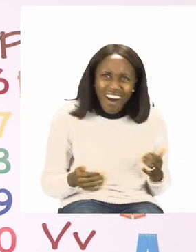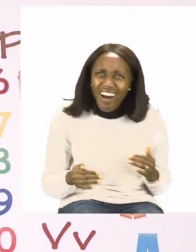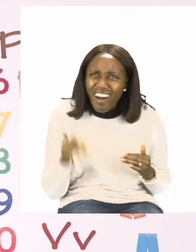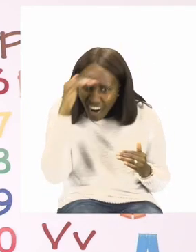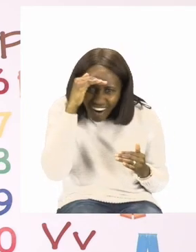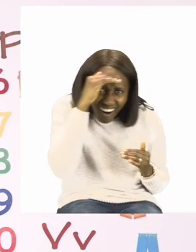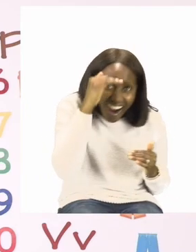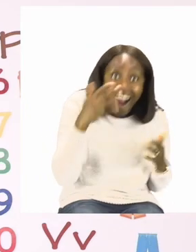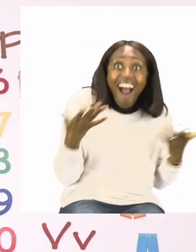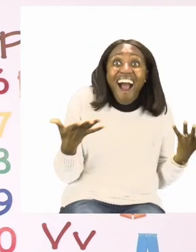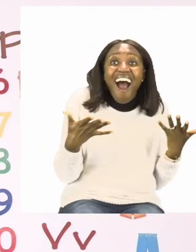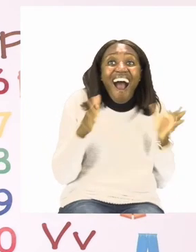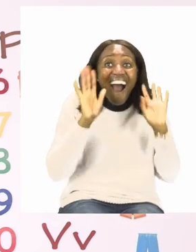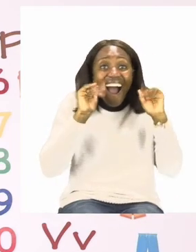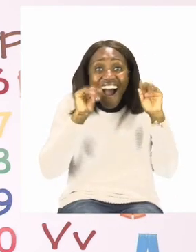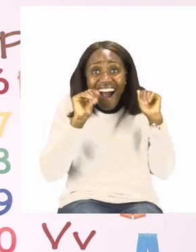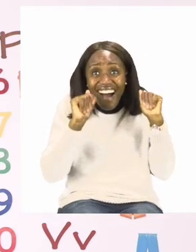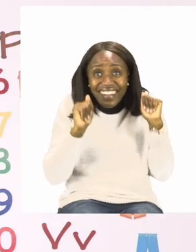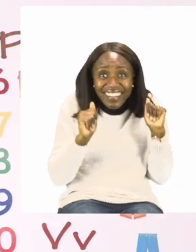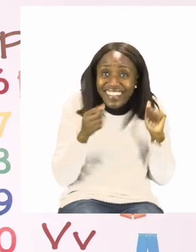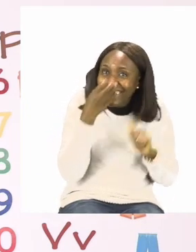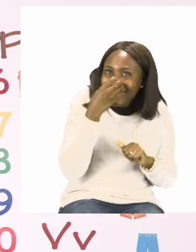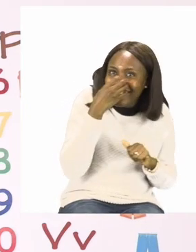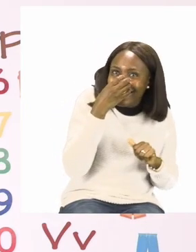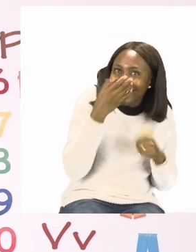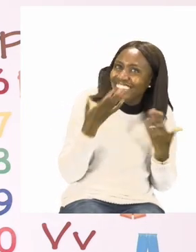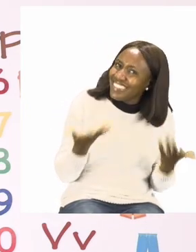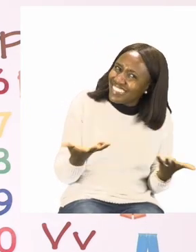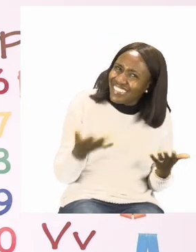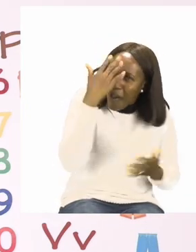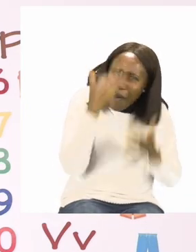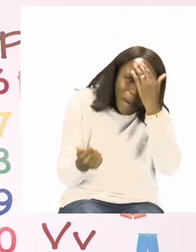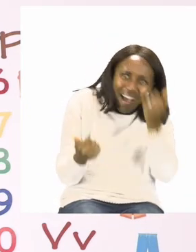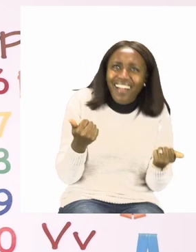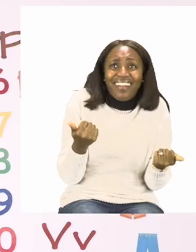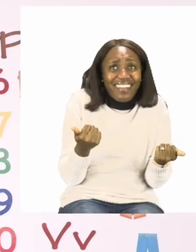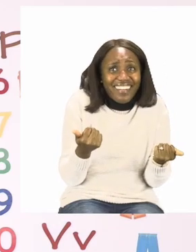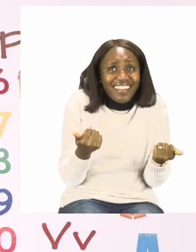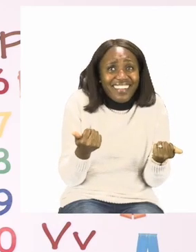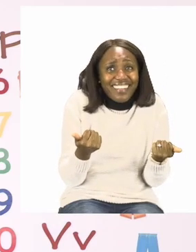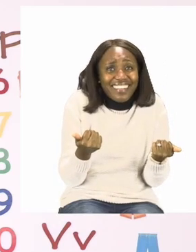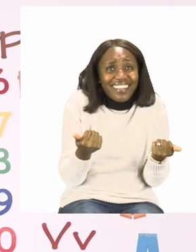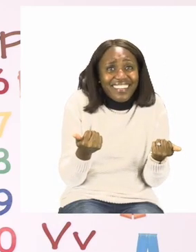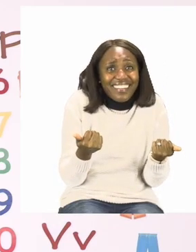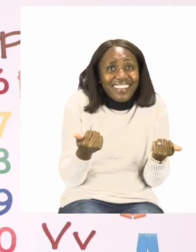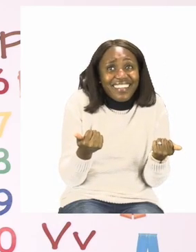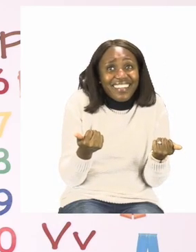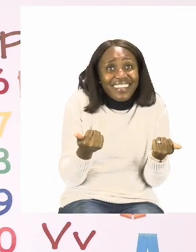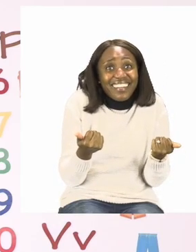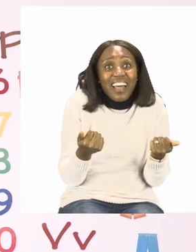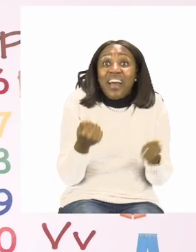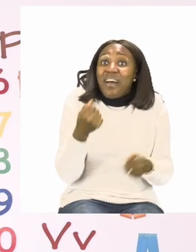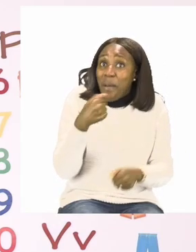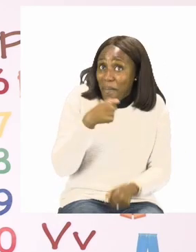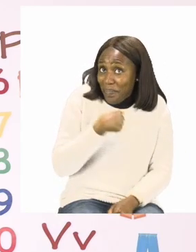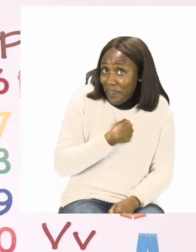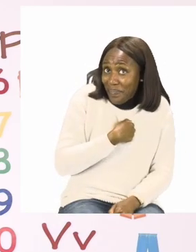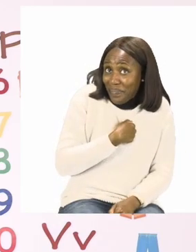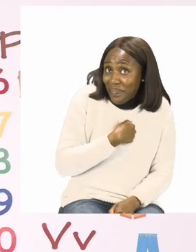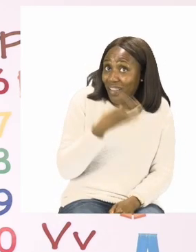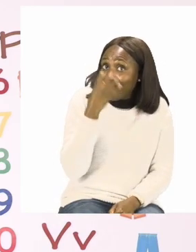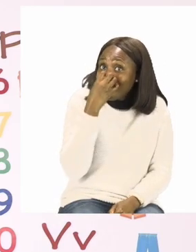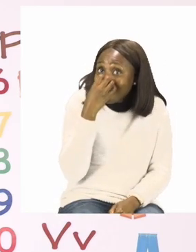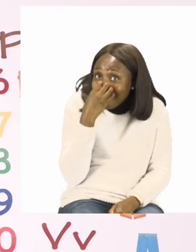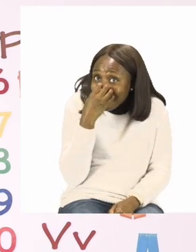Oh, there you are, Zoshi. Hello. Hi. So, from Zoshi